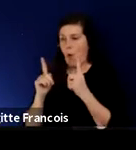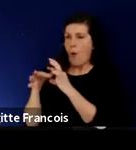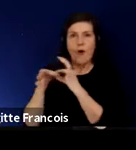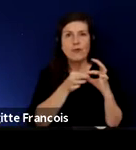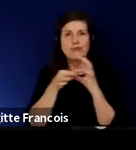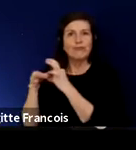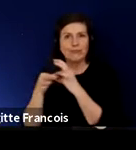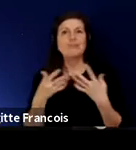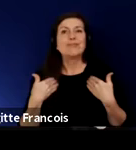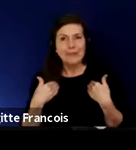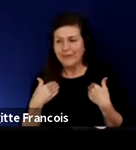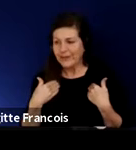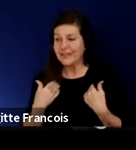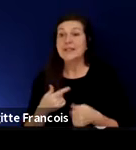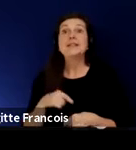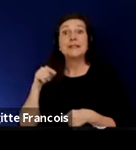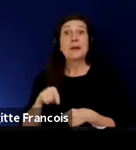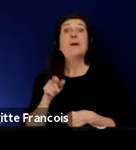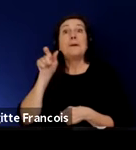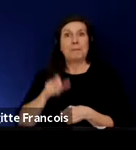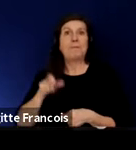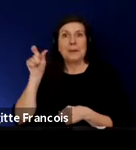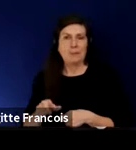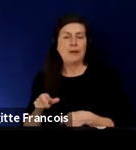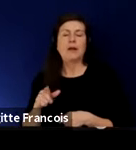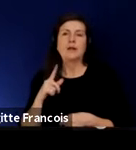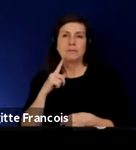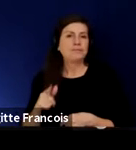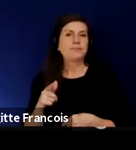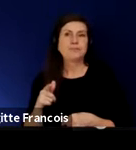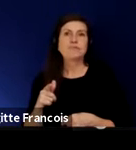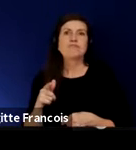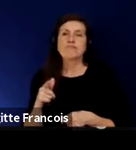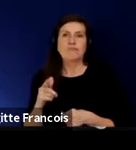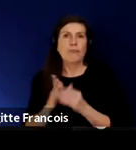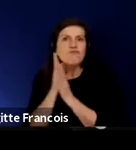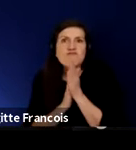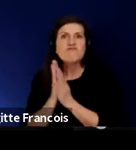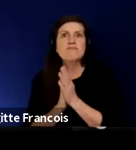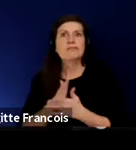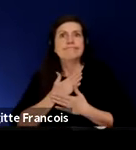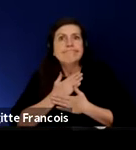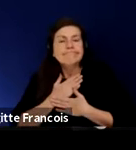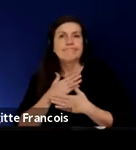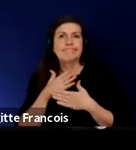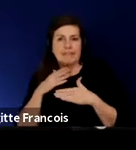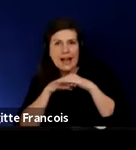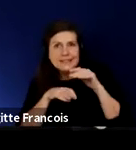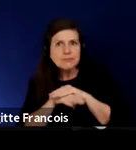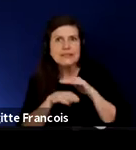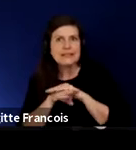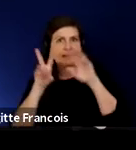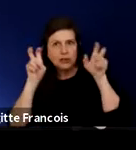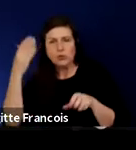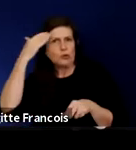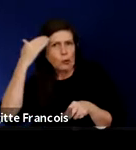from before. These are the people who are usually most interested in accessibility issues. Otherwise, we wouldn't have